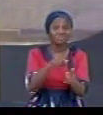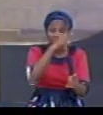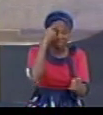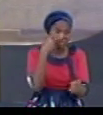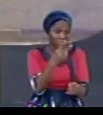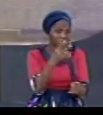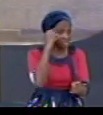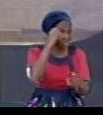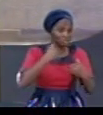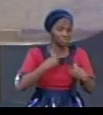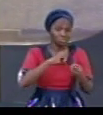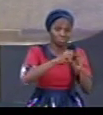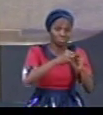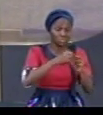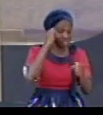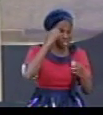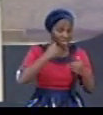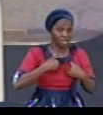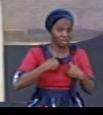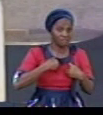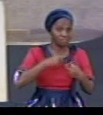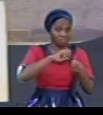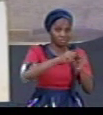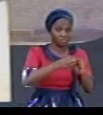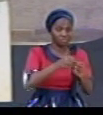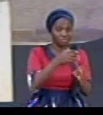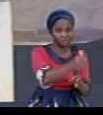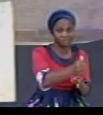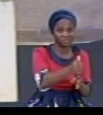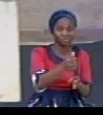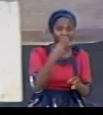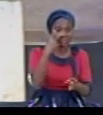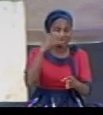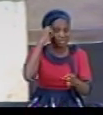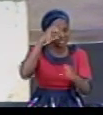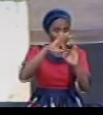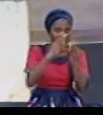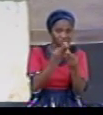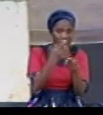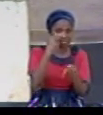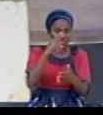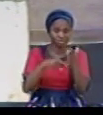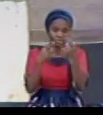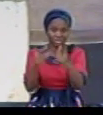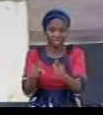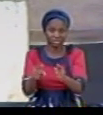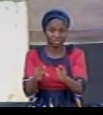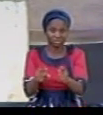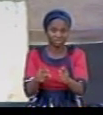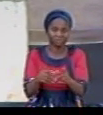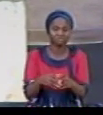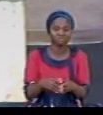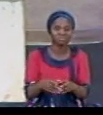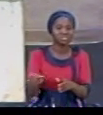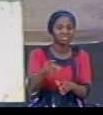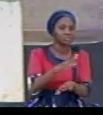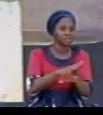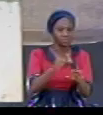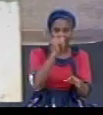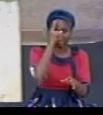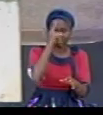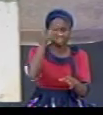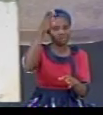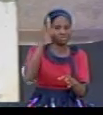at his own life, and look at his own family, and look at what is happening. They don't understand God. Job